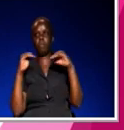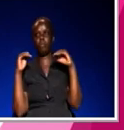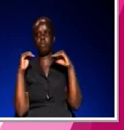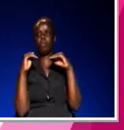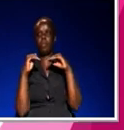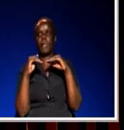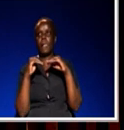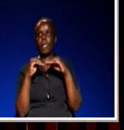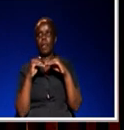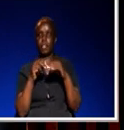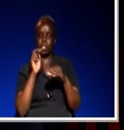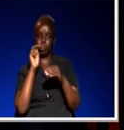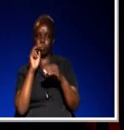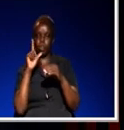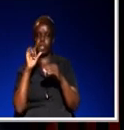looking at lithium.